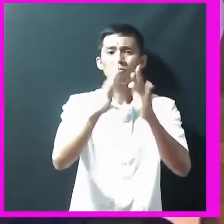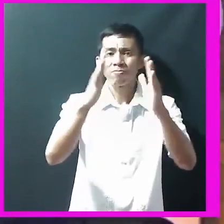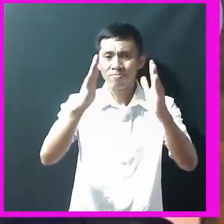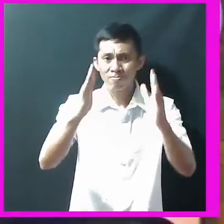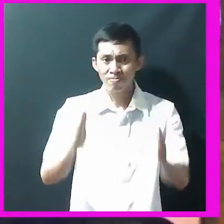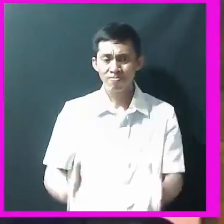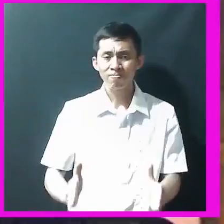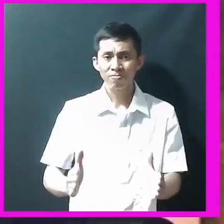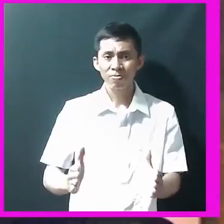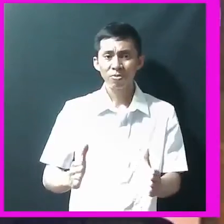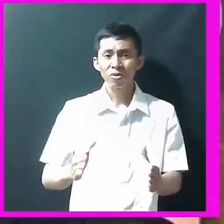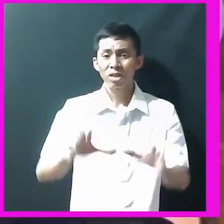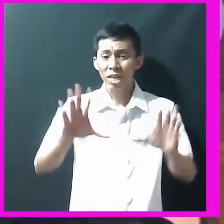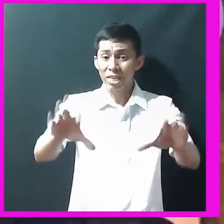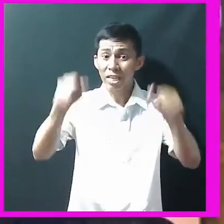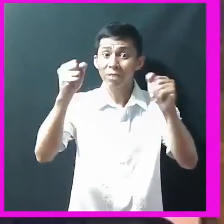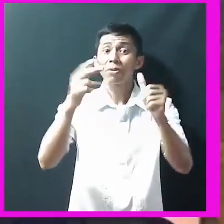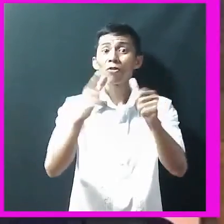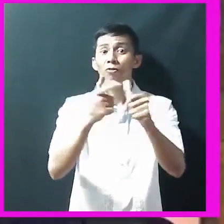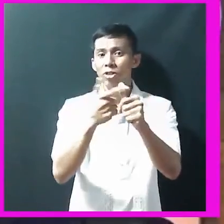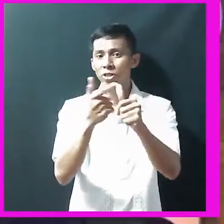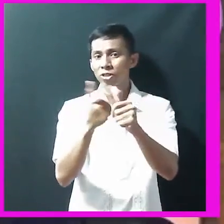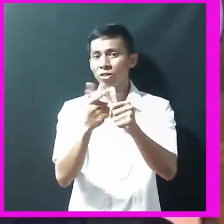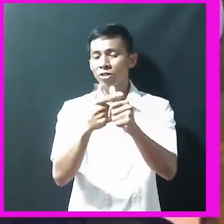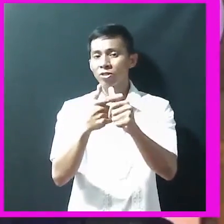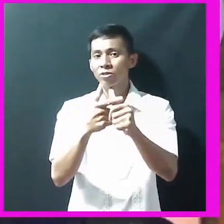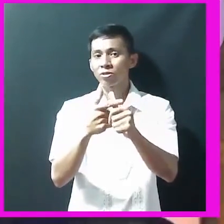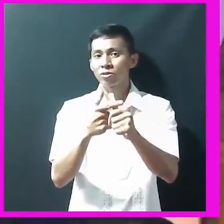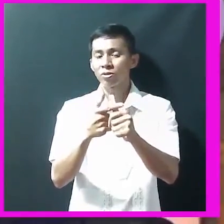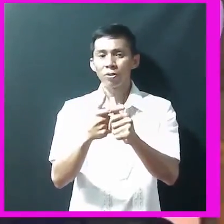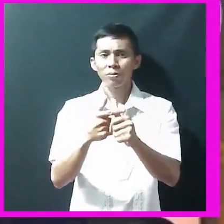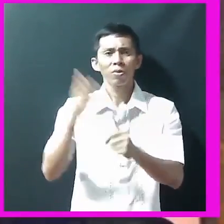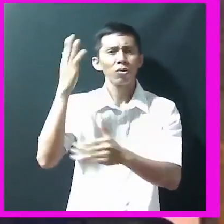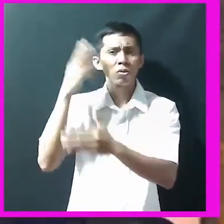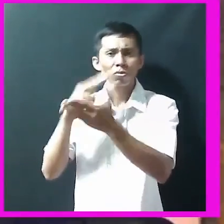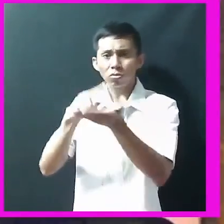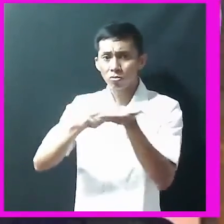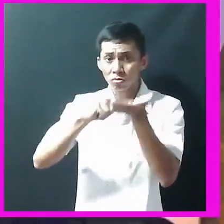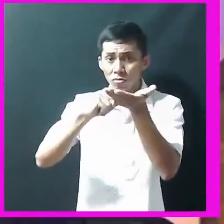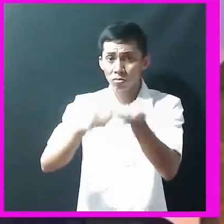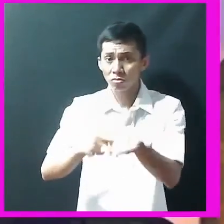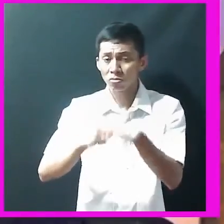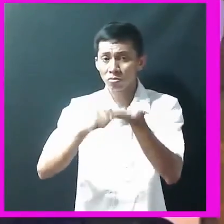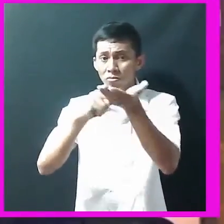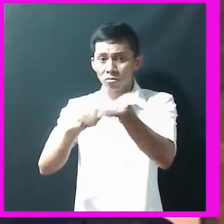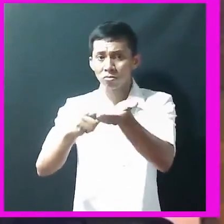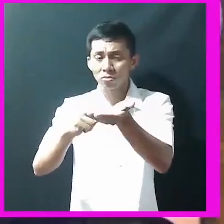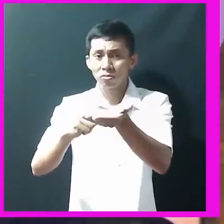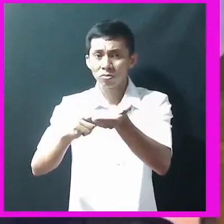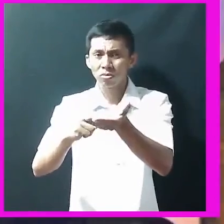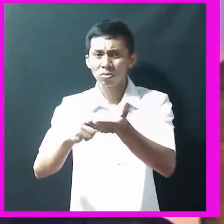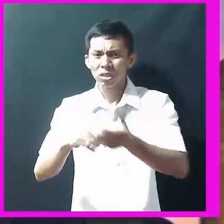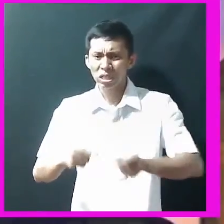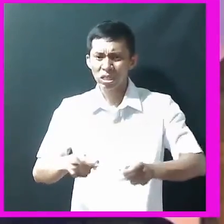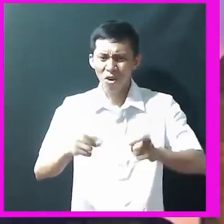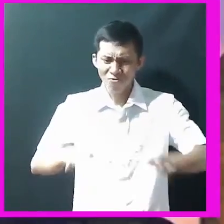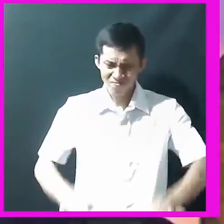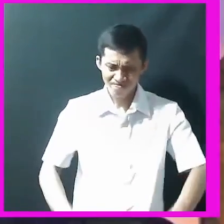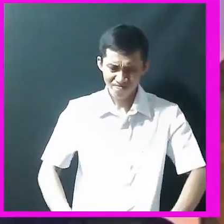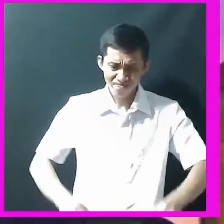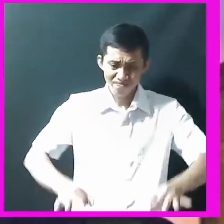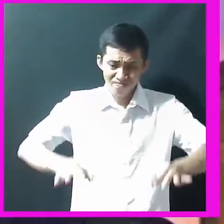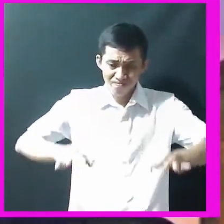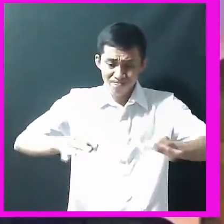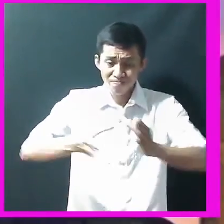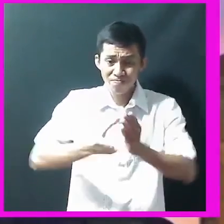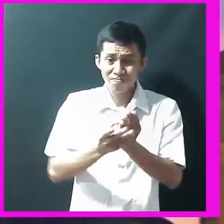people first. It was during the times of Noah. Before he rained the earth and flooded the earth, he said